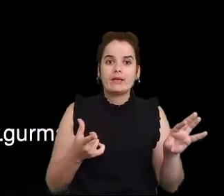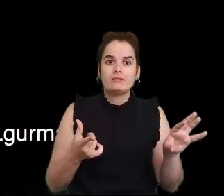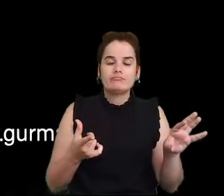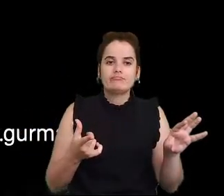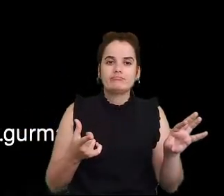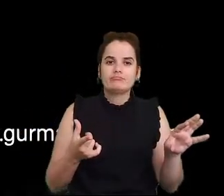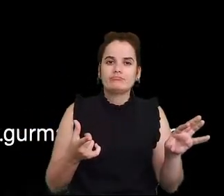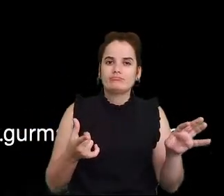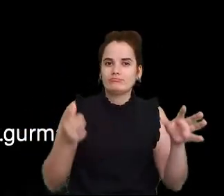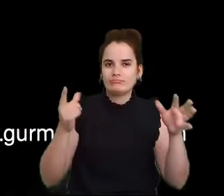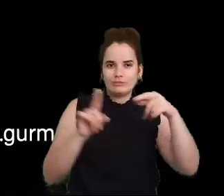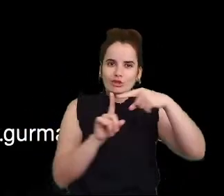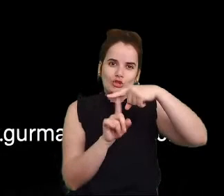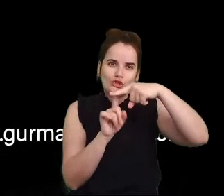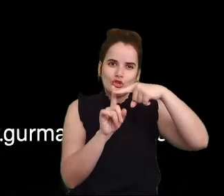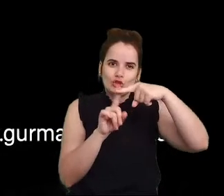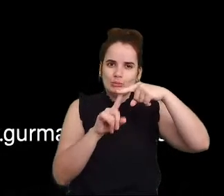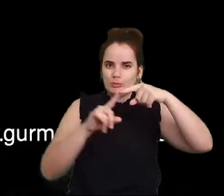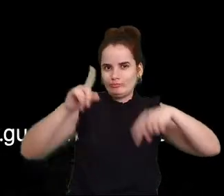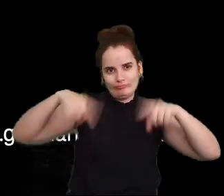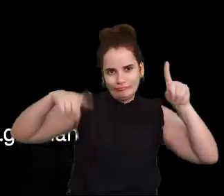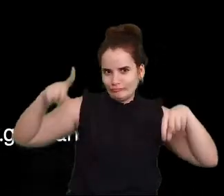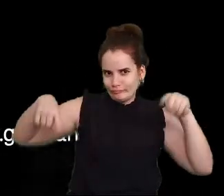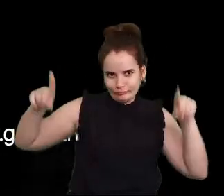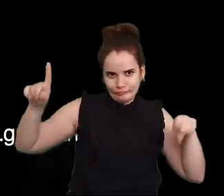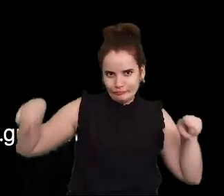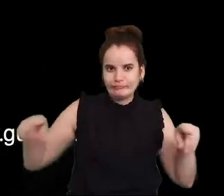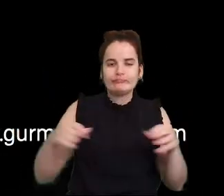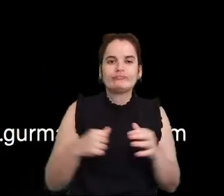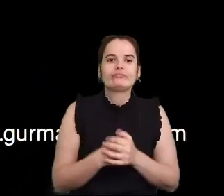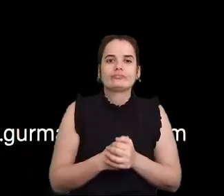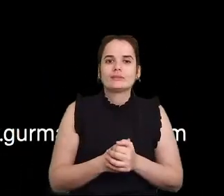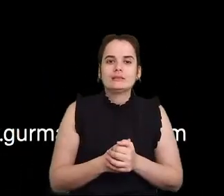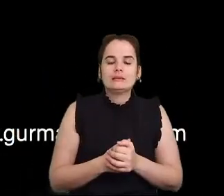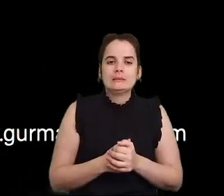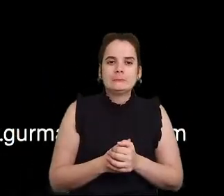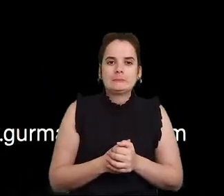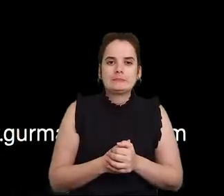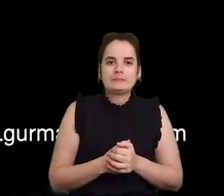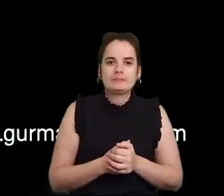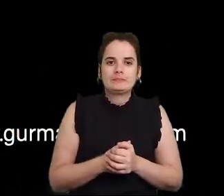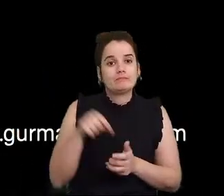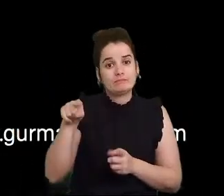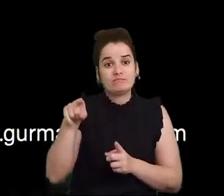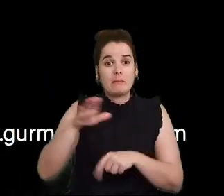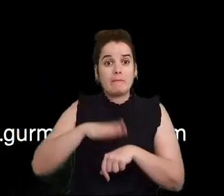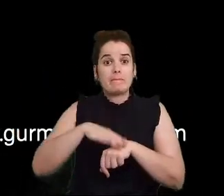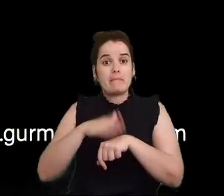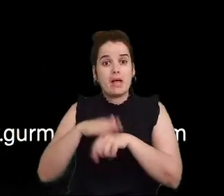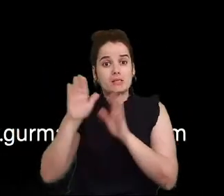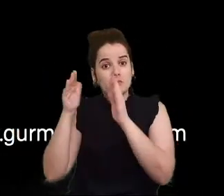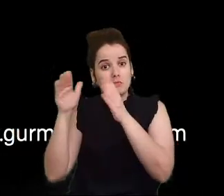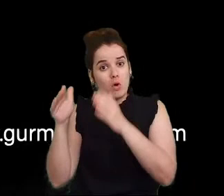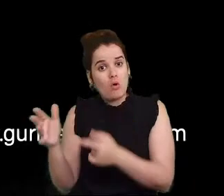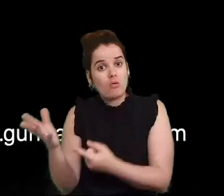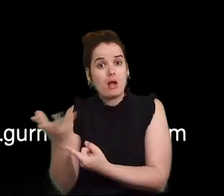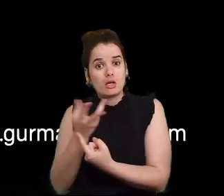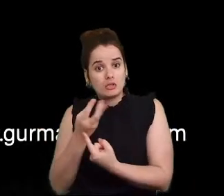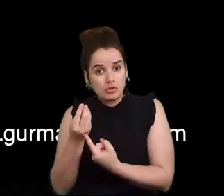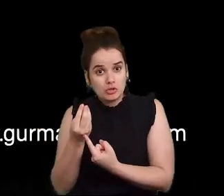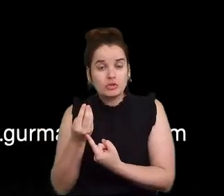the other hand, you have things that you can churn out pretty quickly using tools. On one hand, you